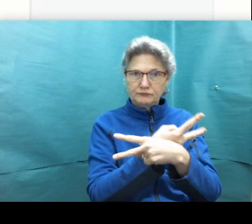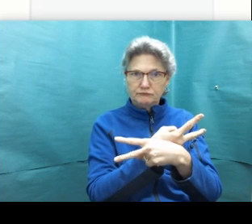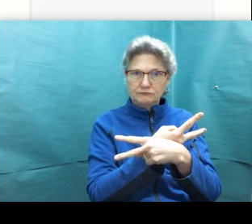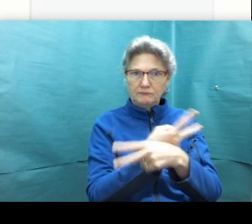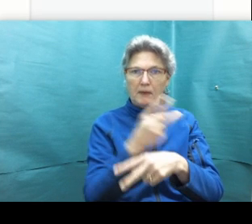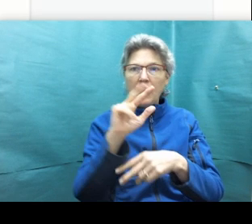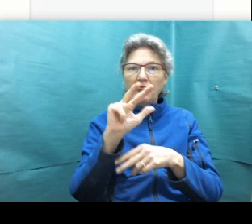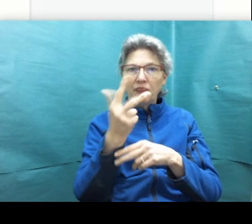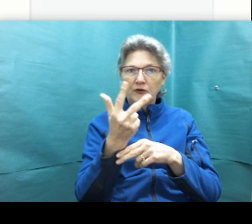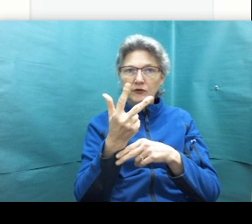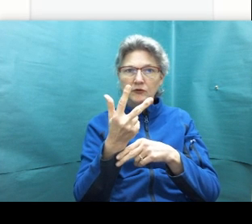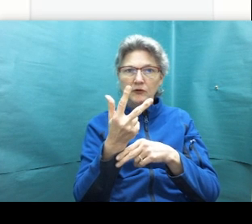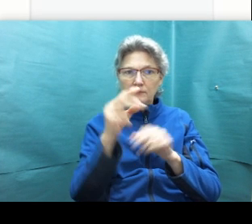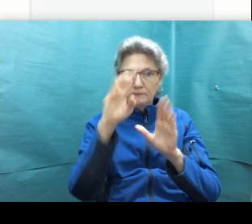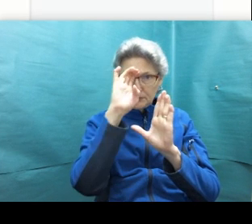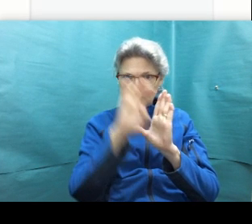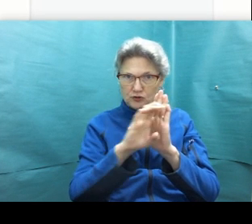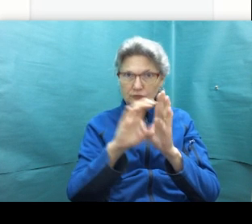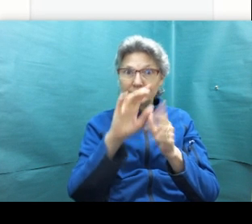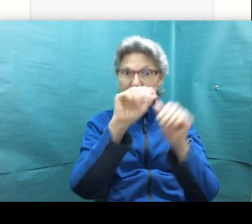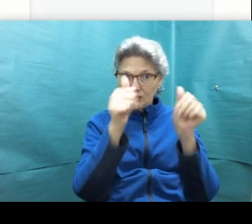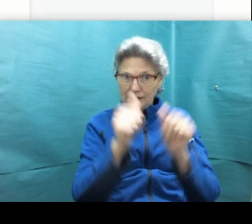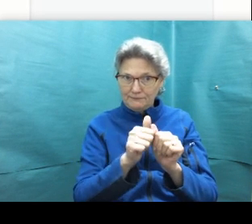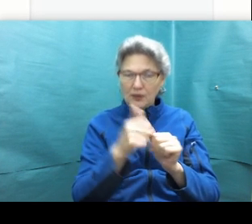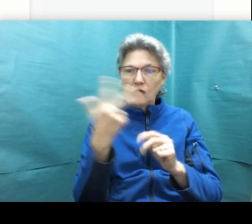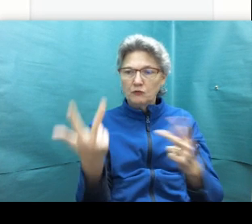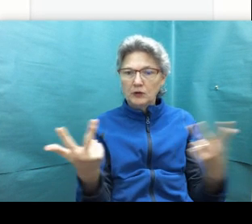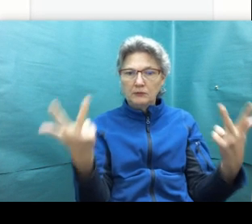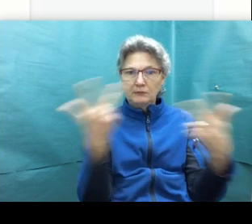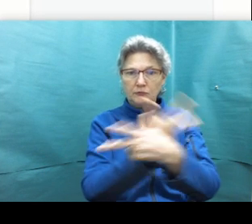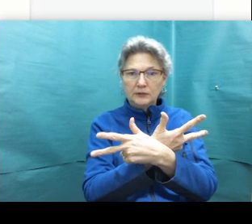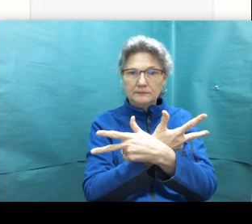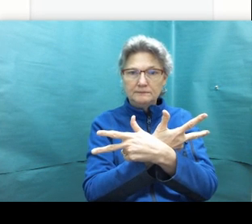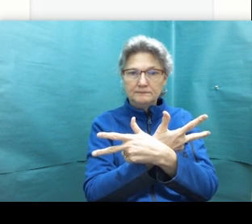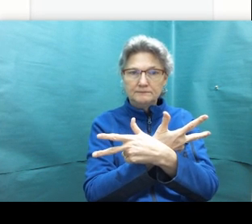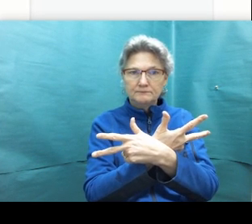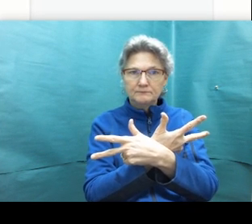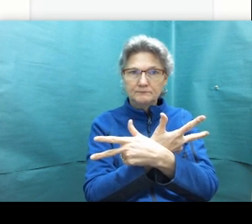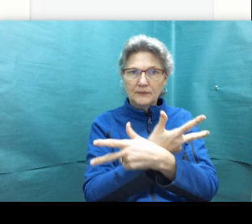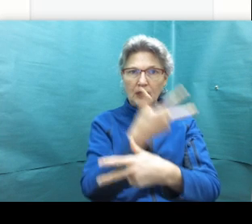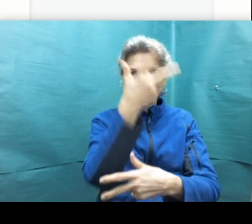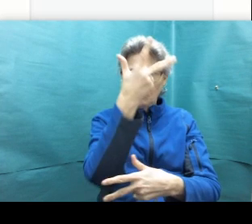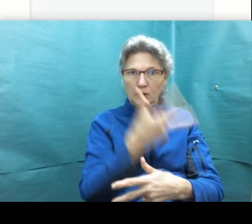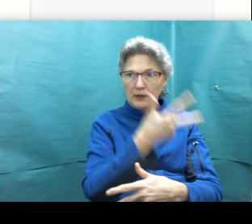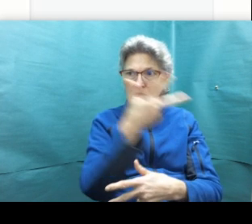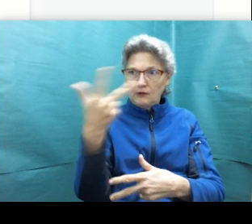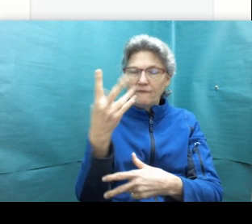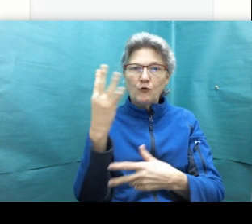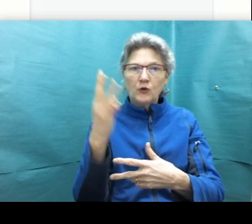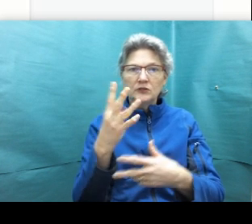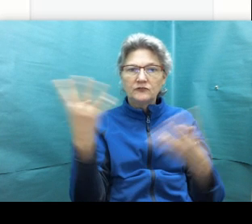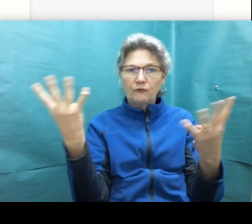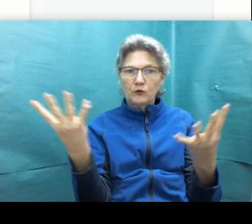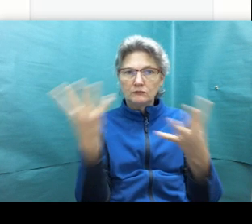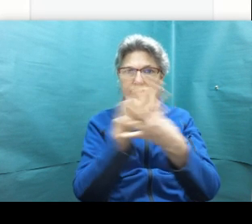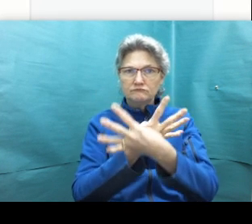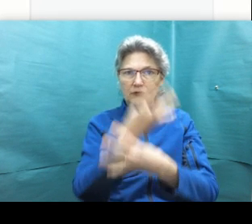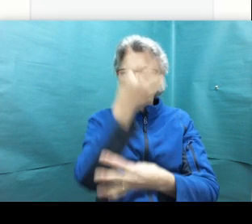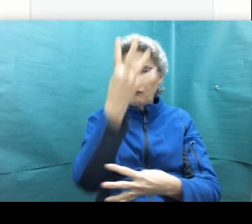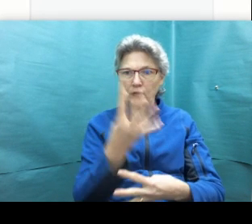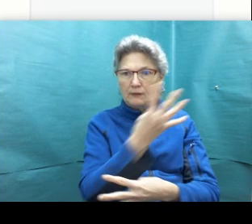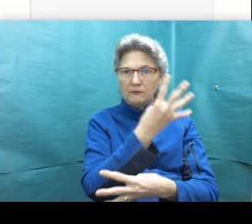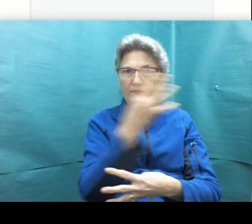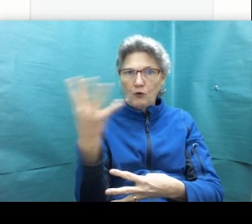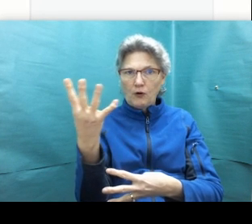My third figure is a 3 by 3. My fourth figure is a 4 by 4. And my